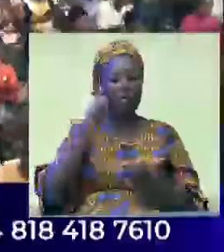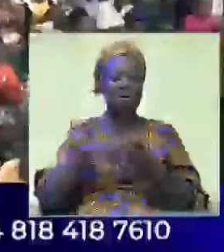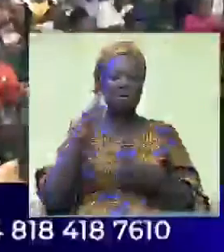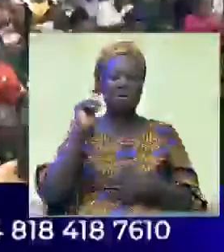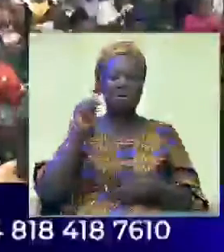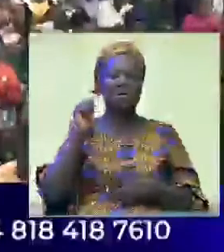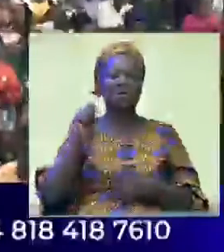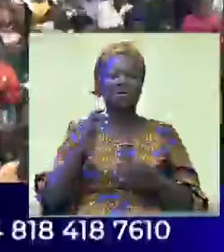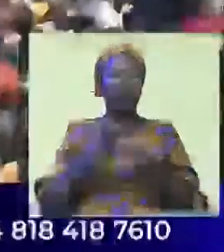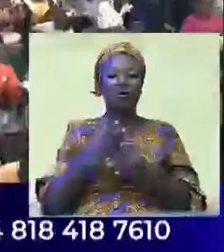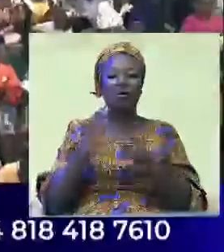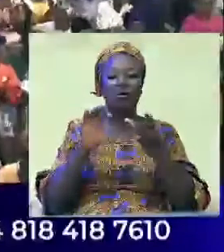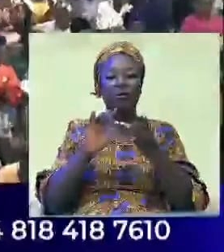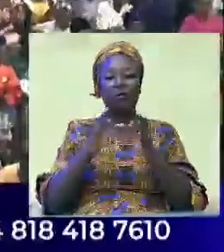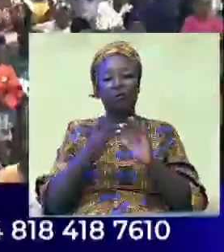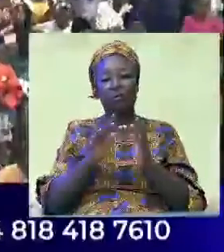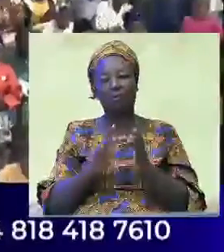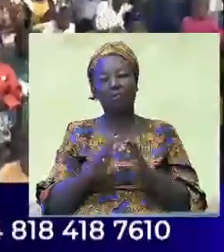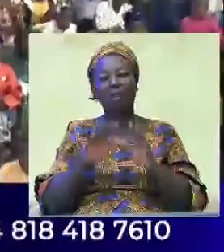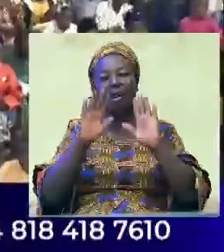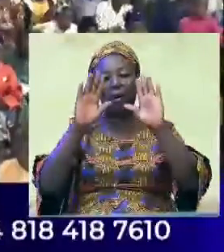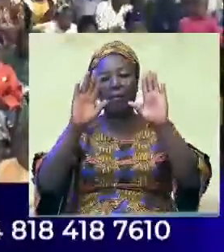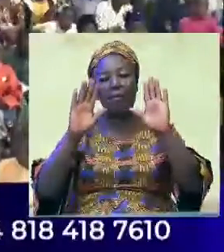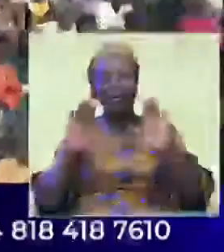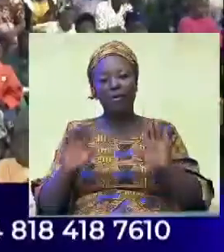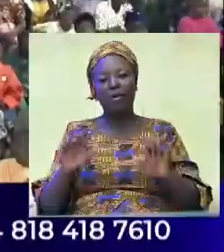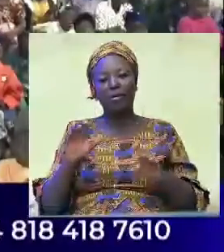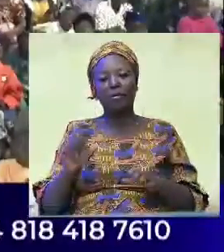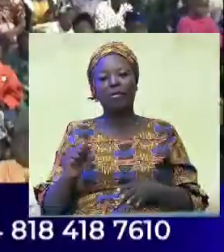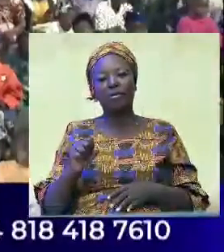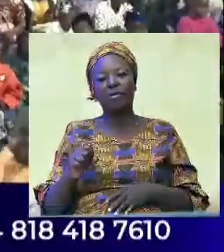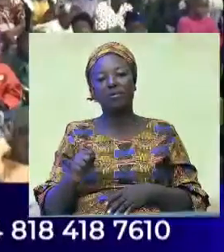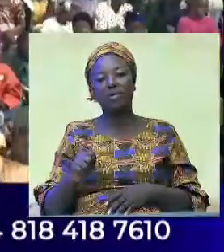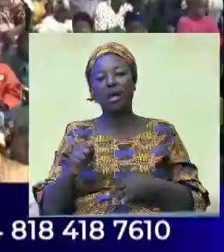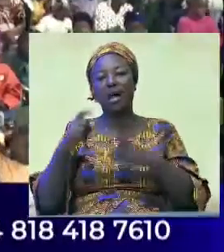Now we go to online to listen.